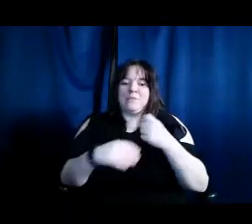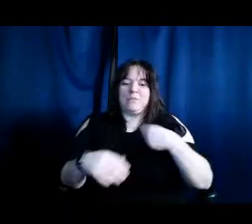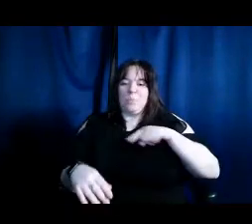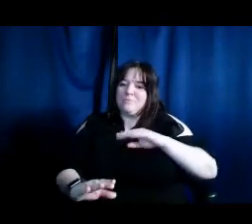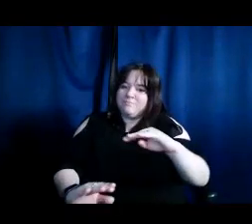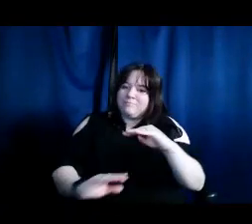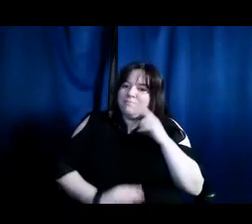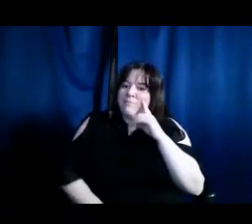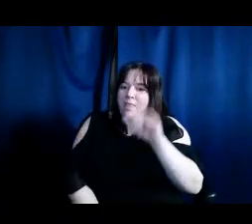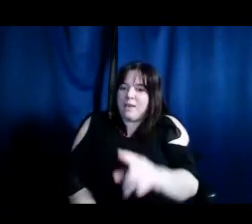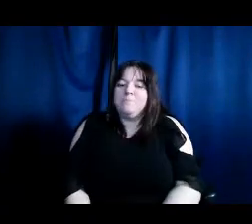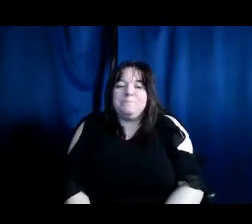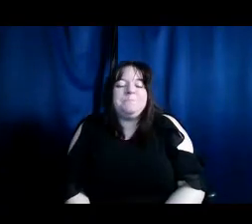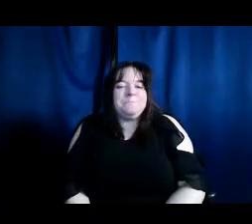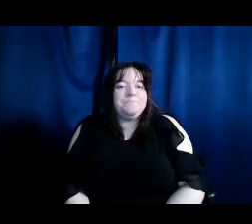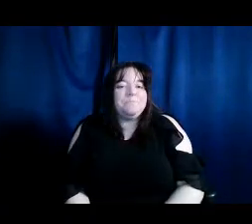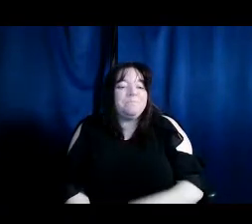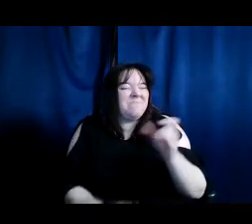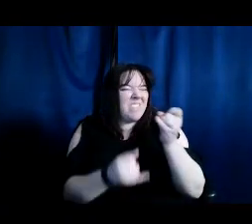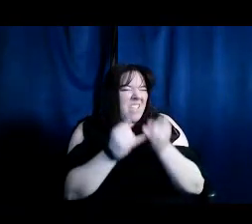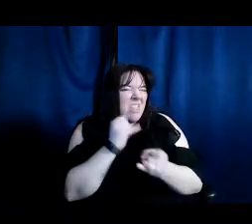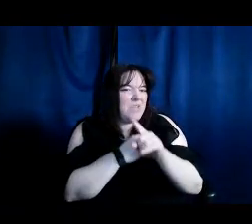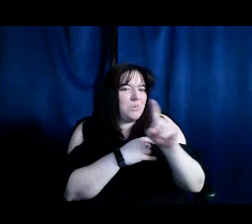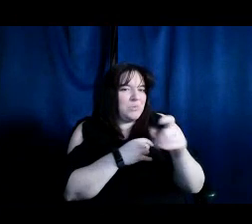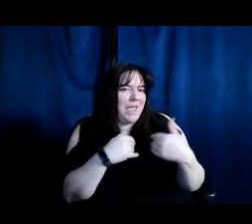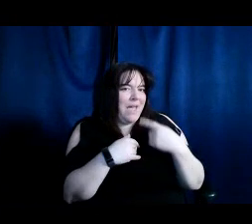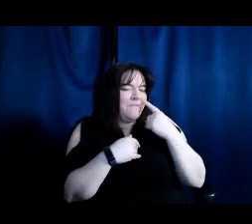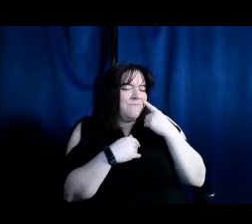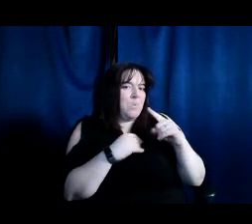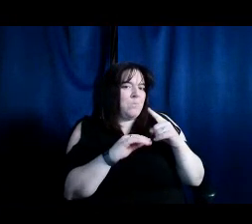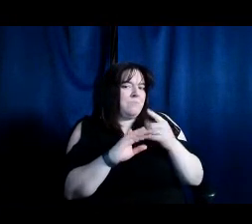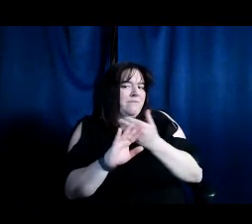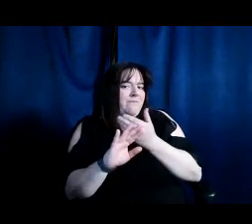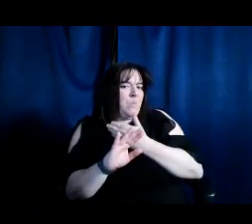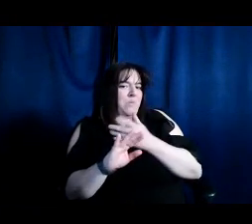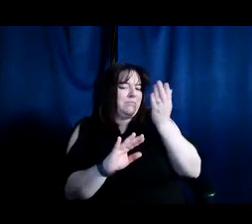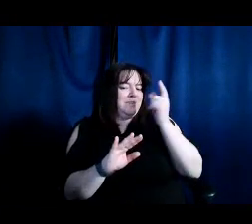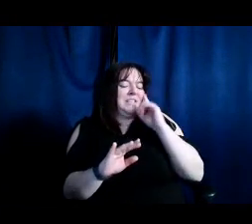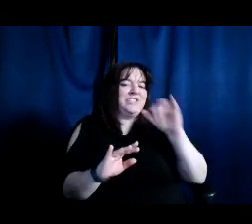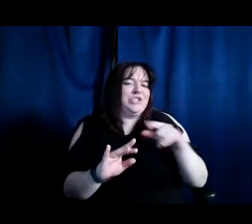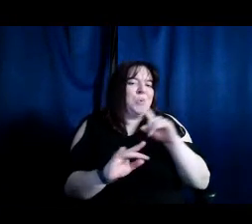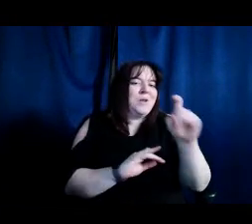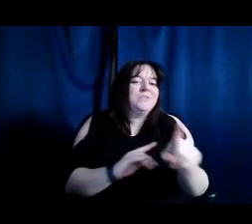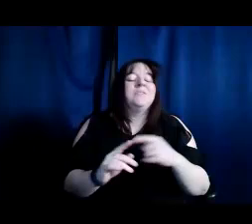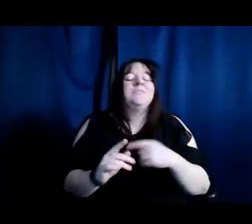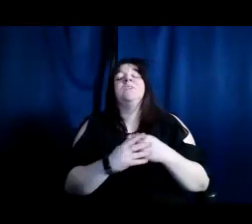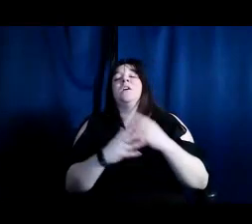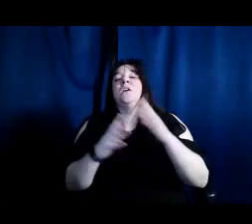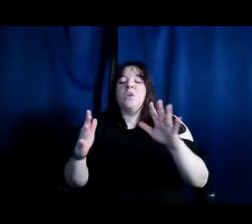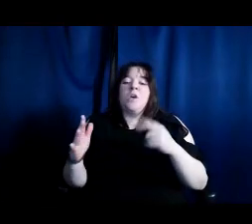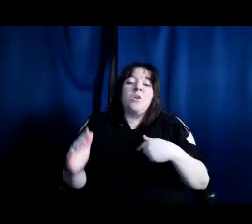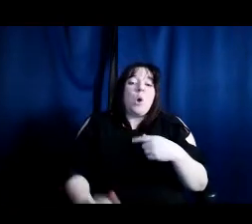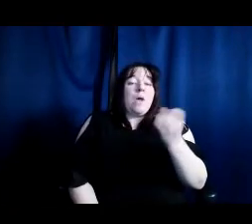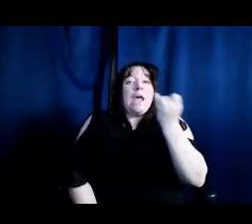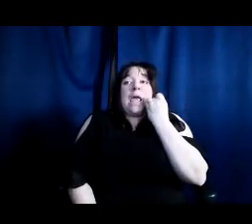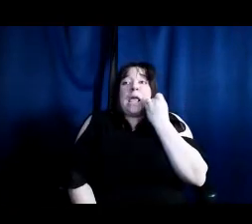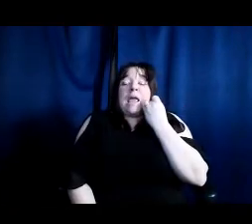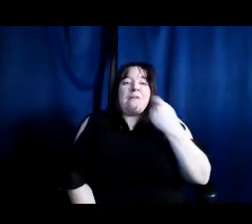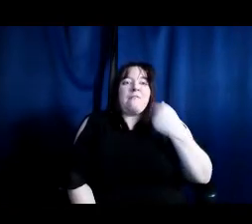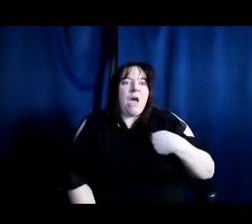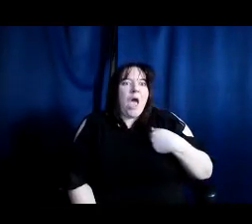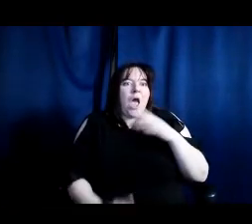Okay, Shelly, and the last pre-submitted question we have for right now is, assume we know nothing about accessibility and help us